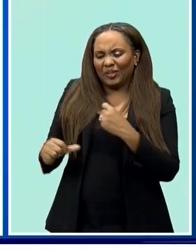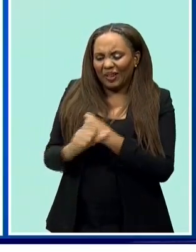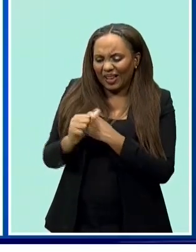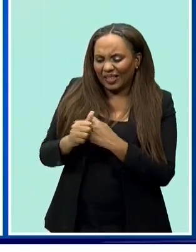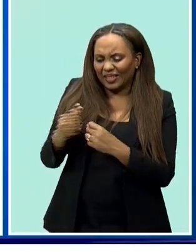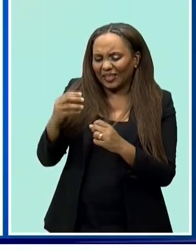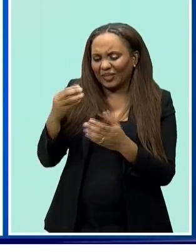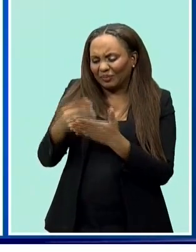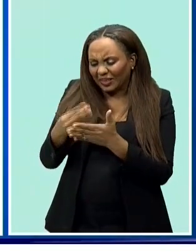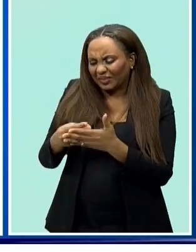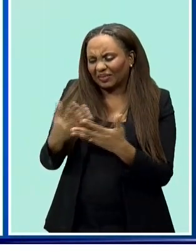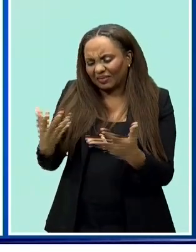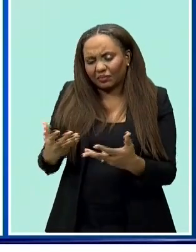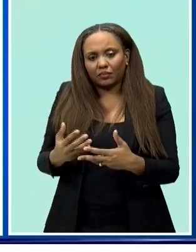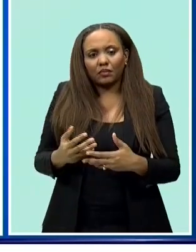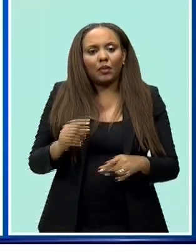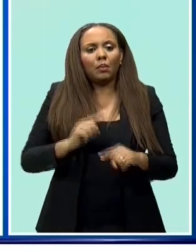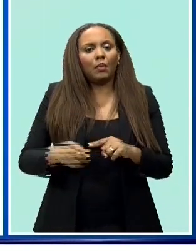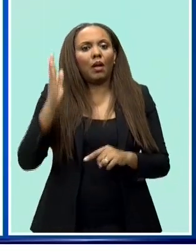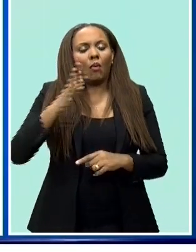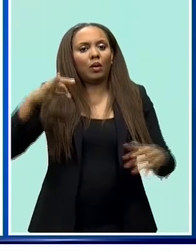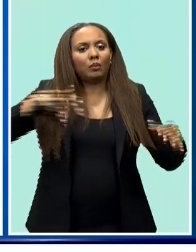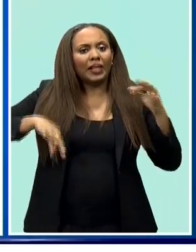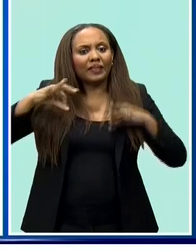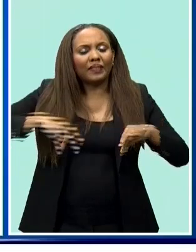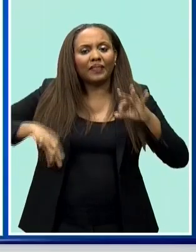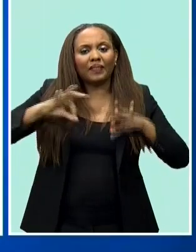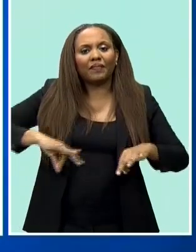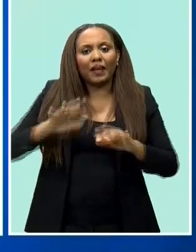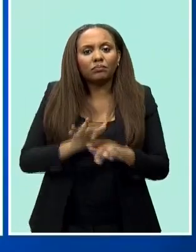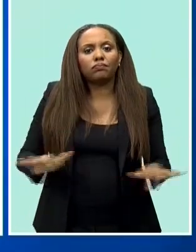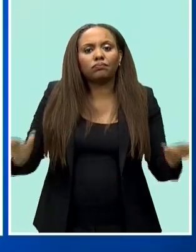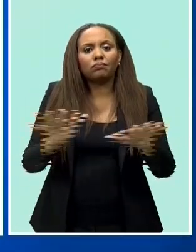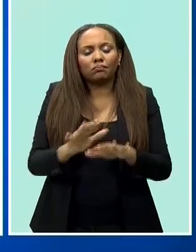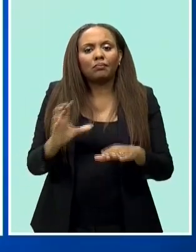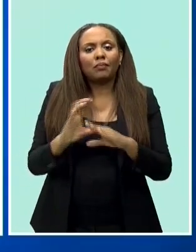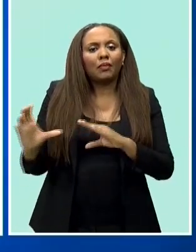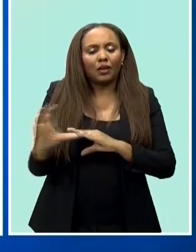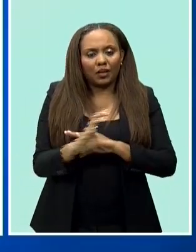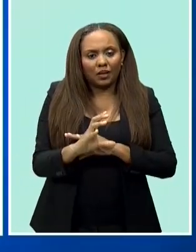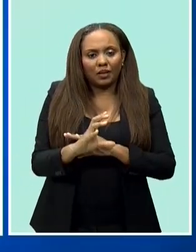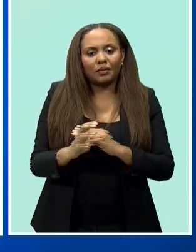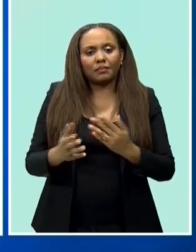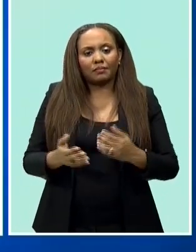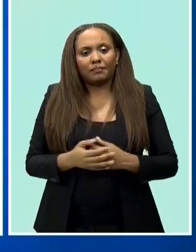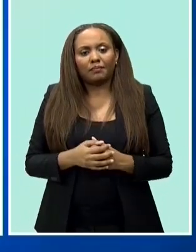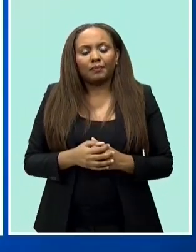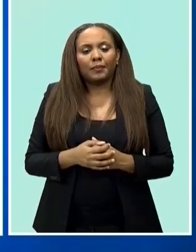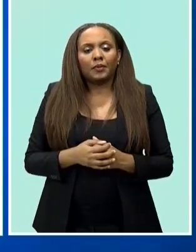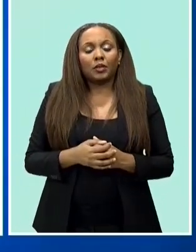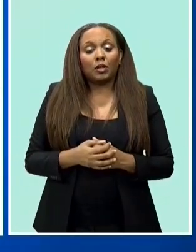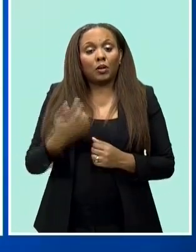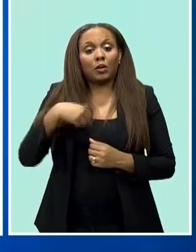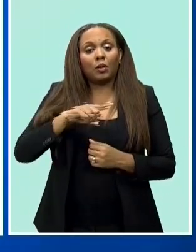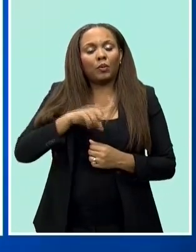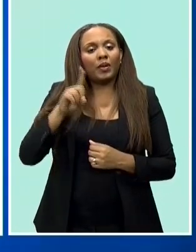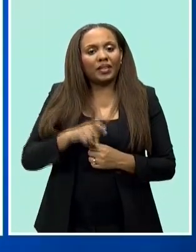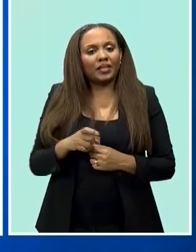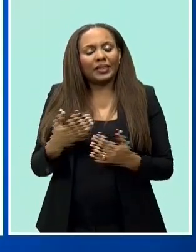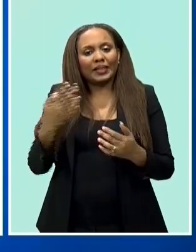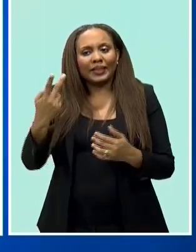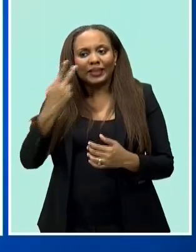return, because in essence, if you were to do that, then you will literally debank certain regions and certain countries.